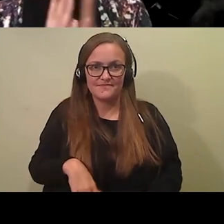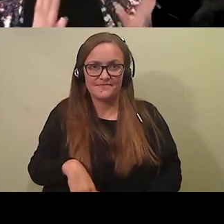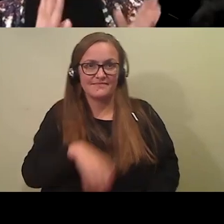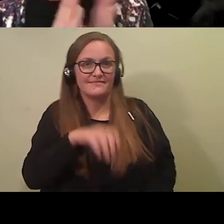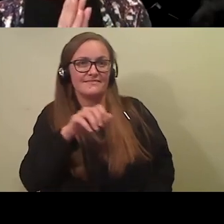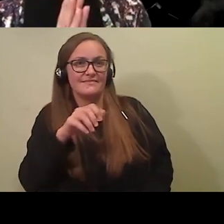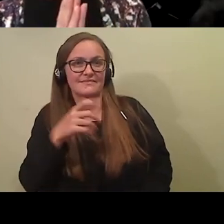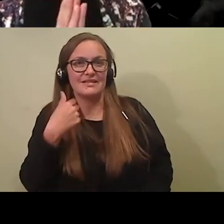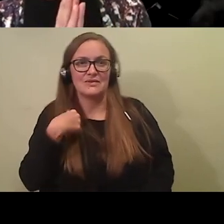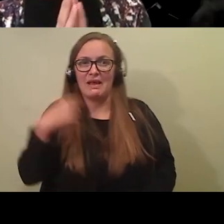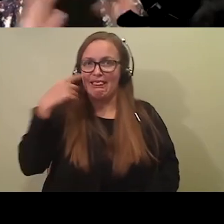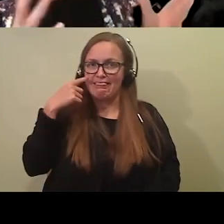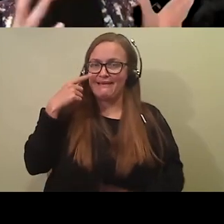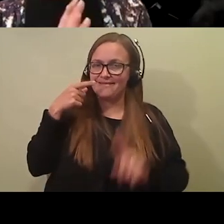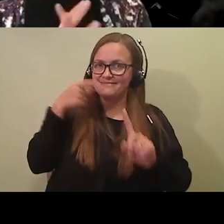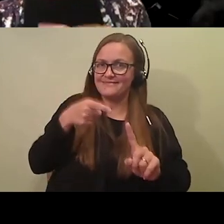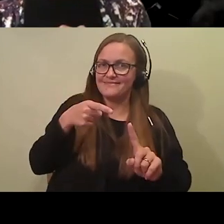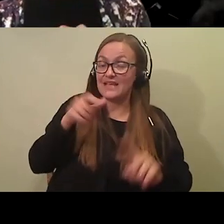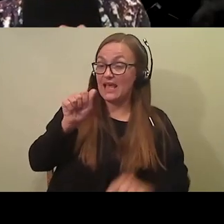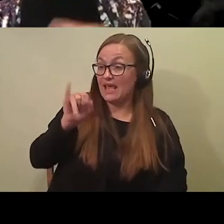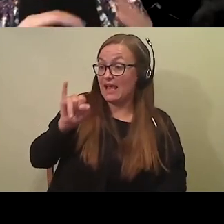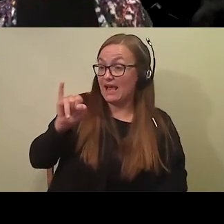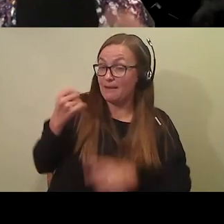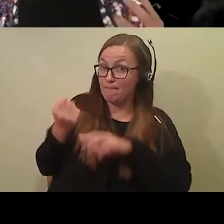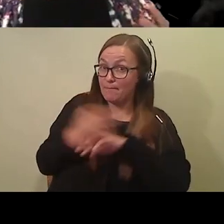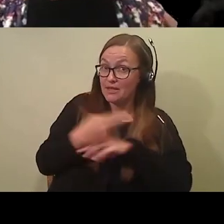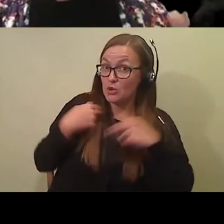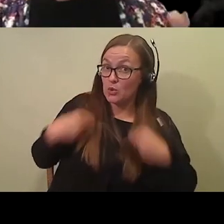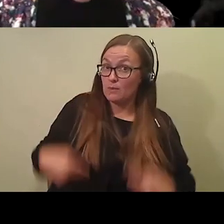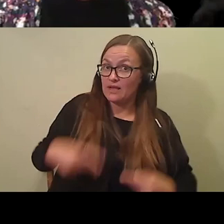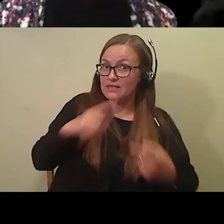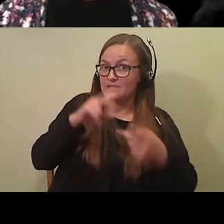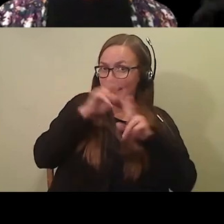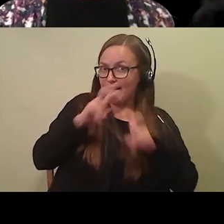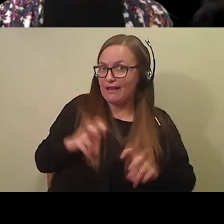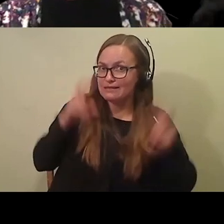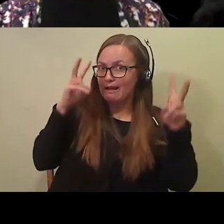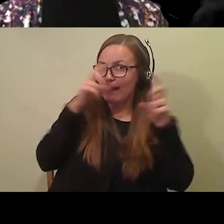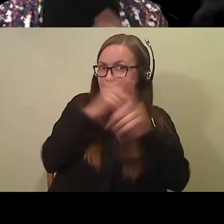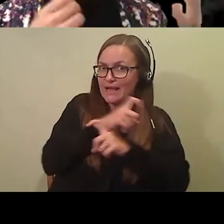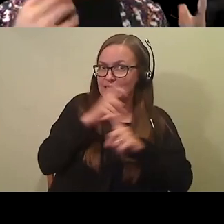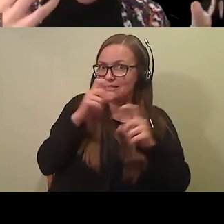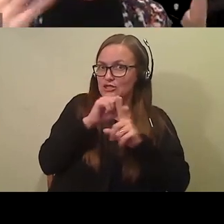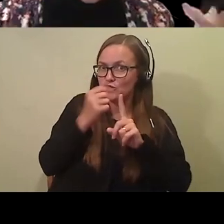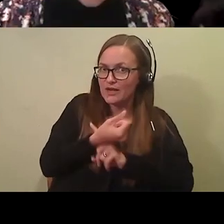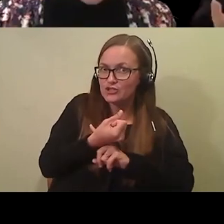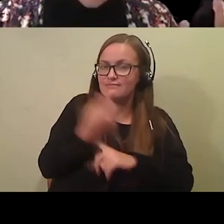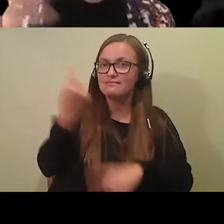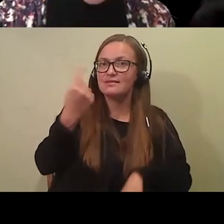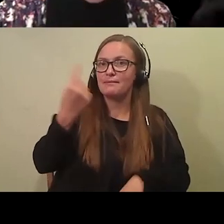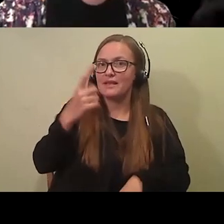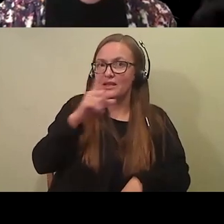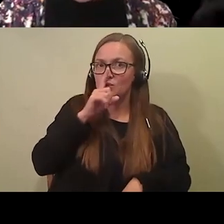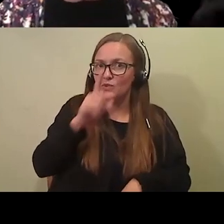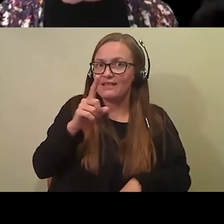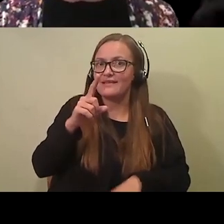So I think the key part of that is, has AI overtaken humans when it comes to analyzing complex situations, which is something that is shown within the